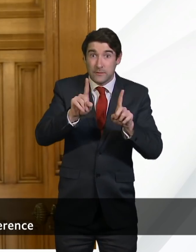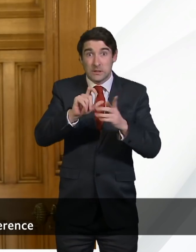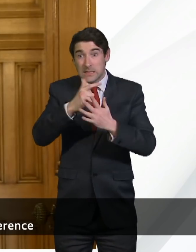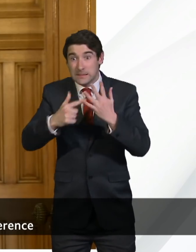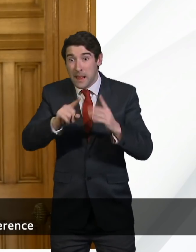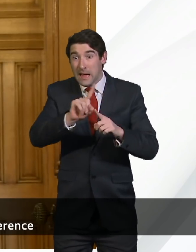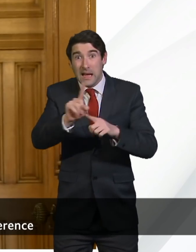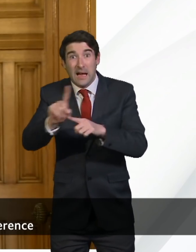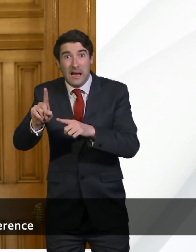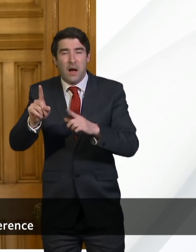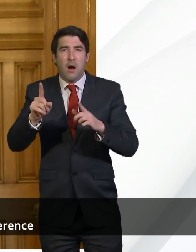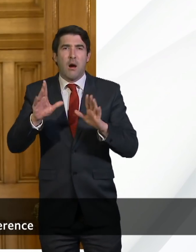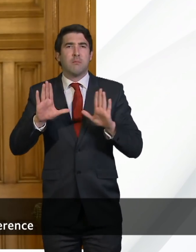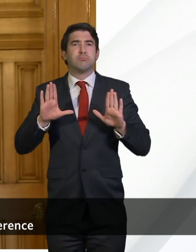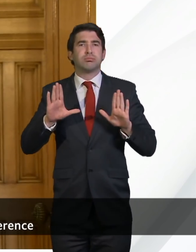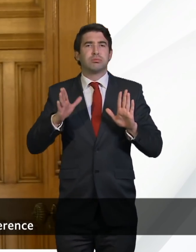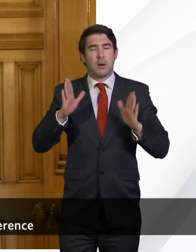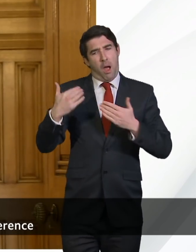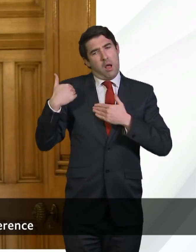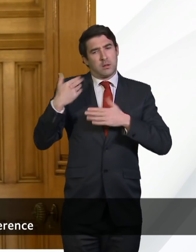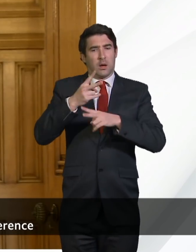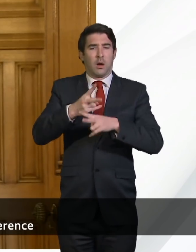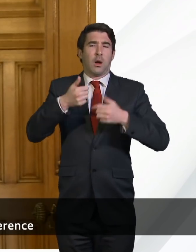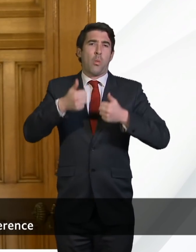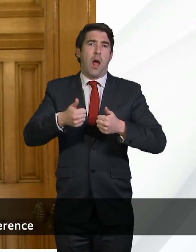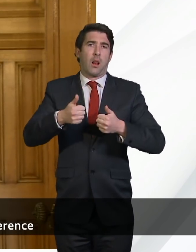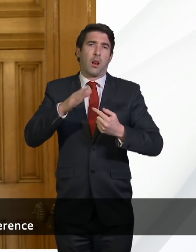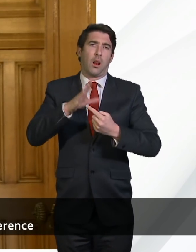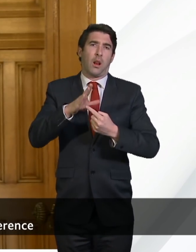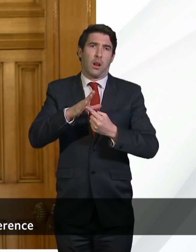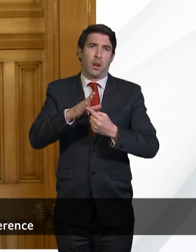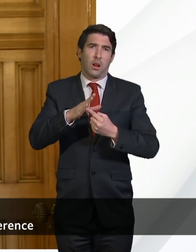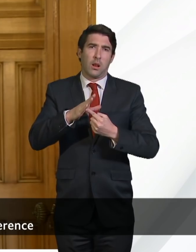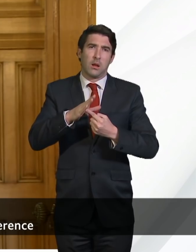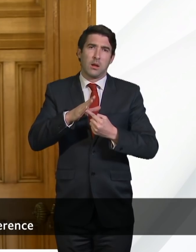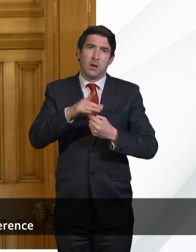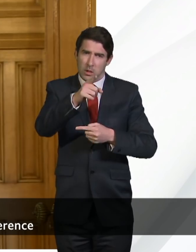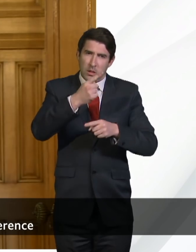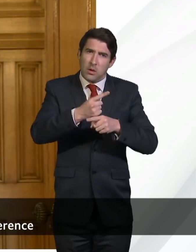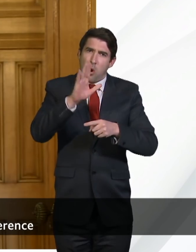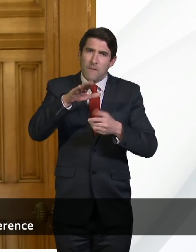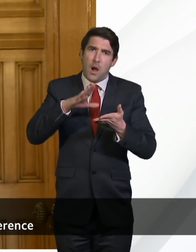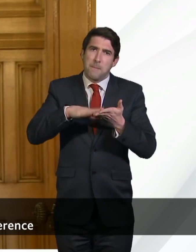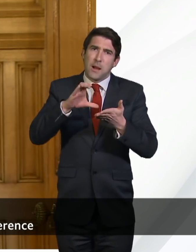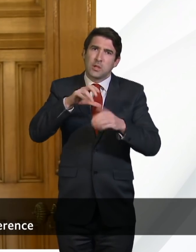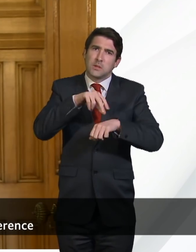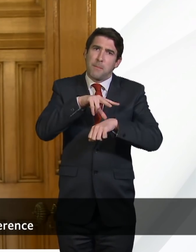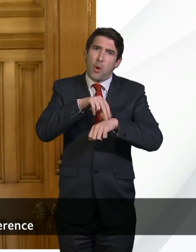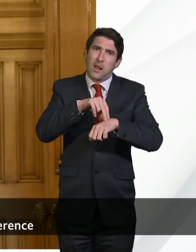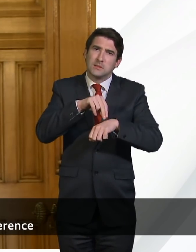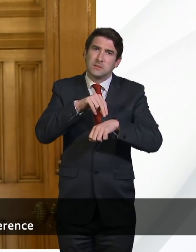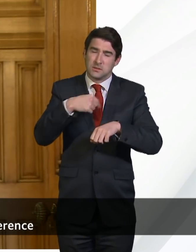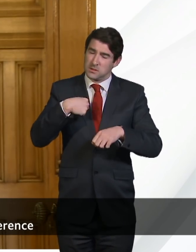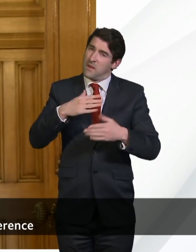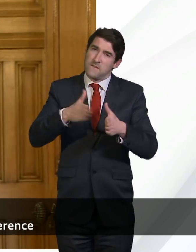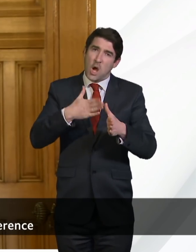who are within their care in a broader sense. On the issue, I think it was Greater Manchester Police. The police are doing a great job,